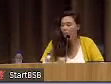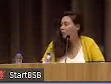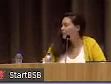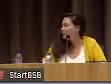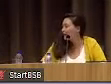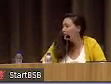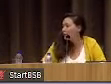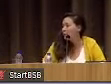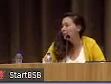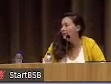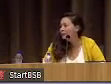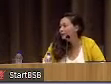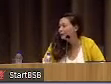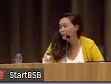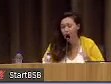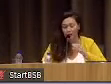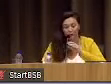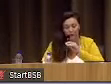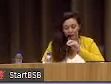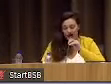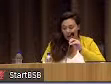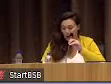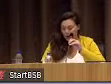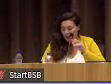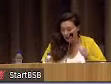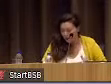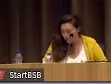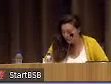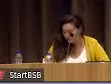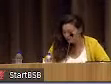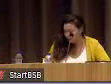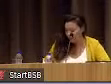discussion. As it was presented by the coordinator,